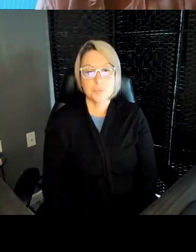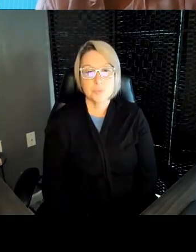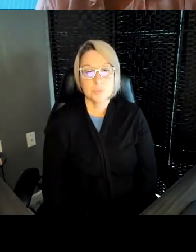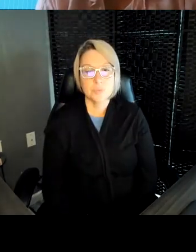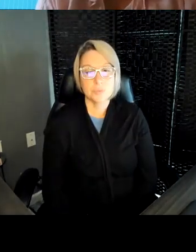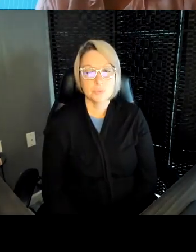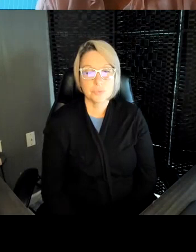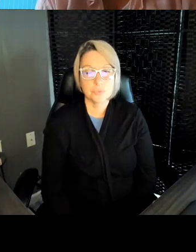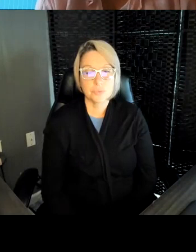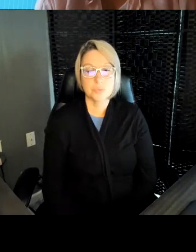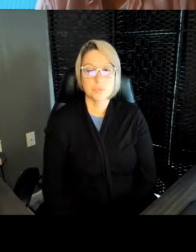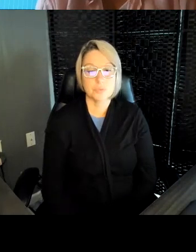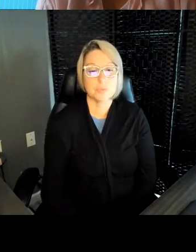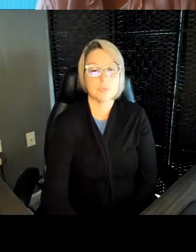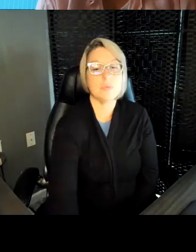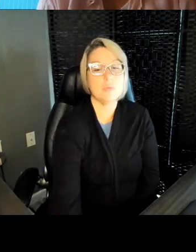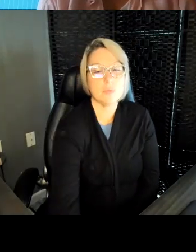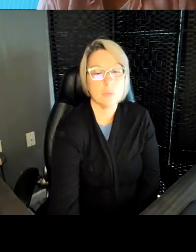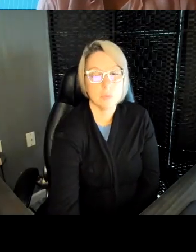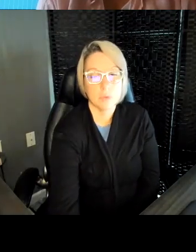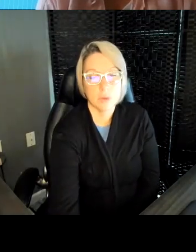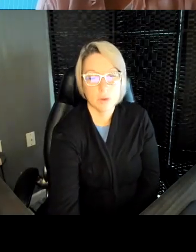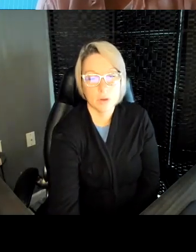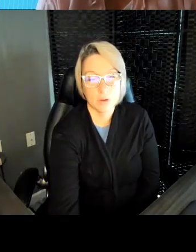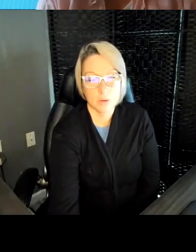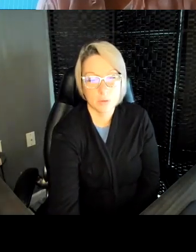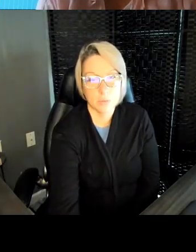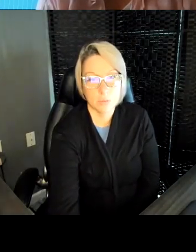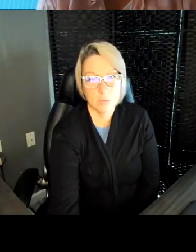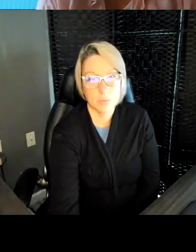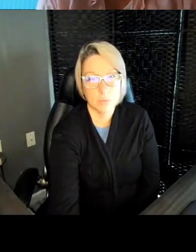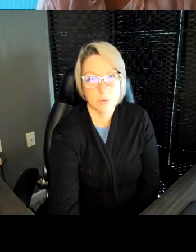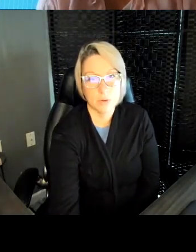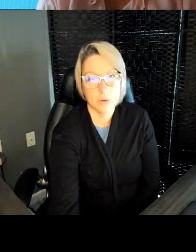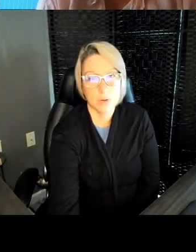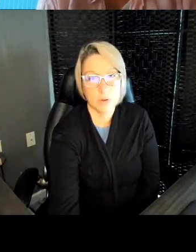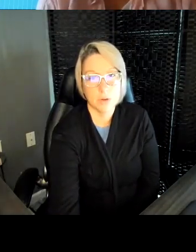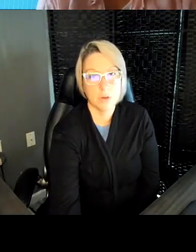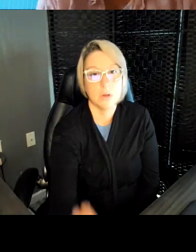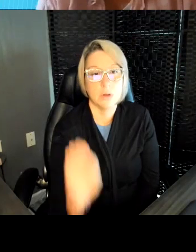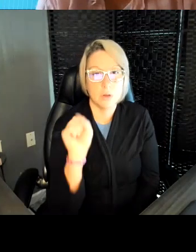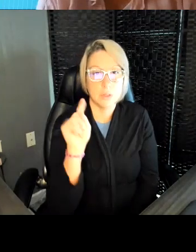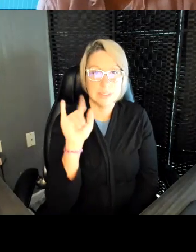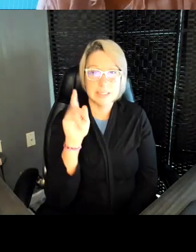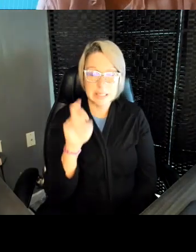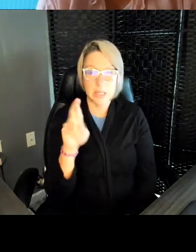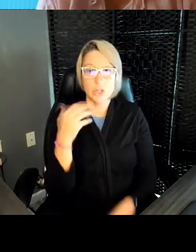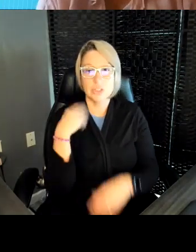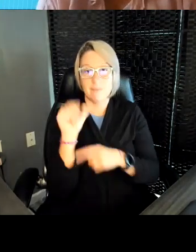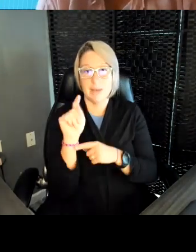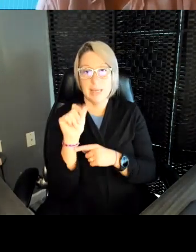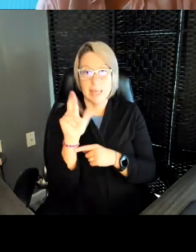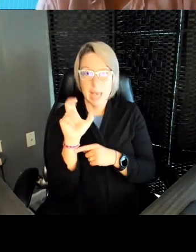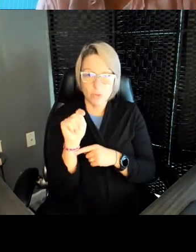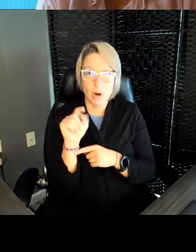All right, so we have some. Yep, let's just try it. Let's do a few. Stickler syndrome, cataracts, glaucoma,